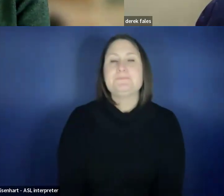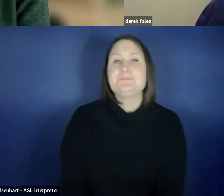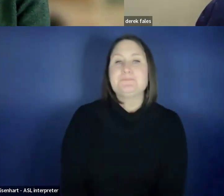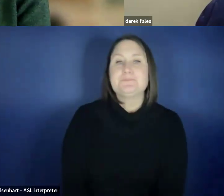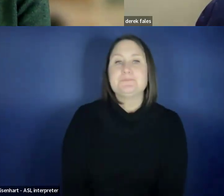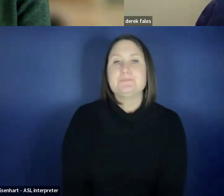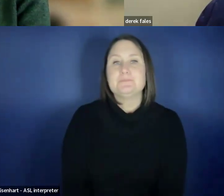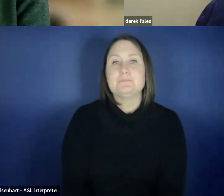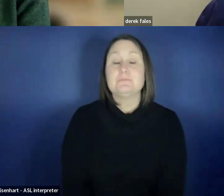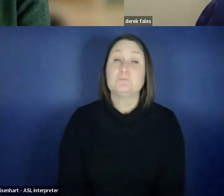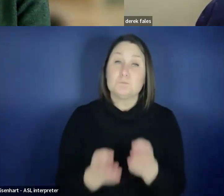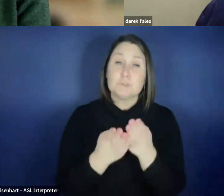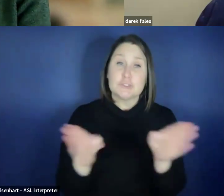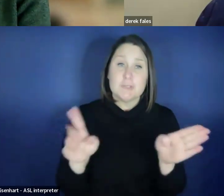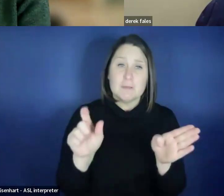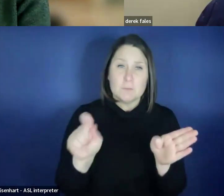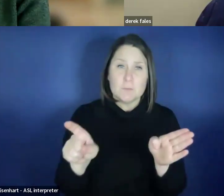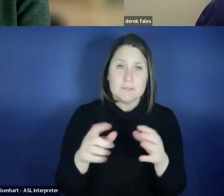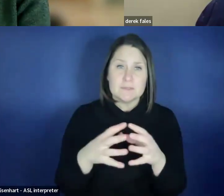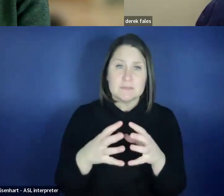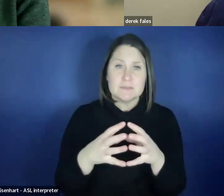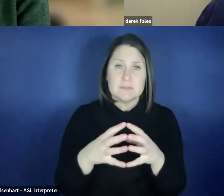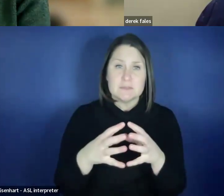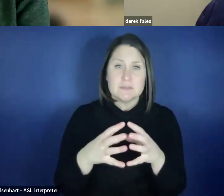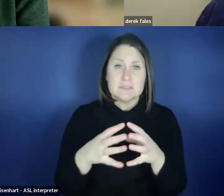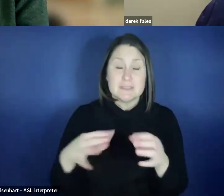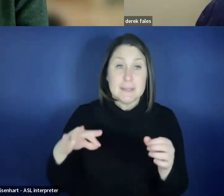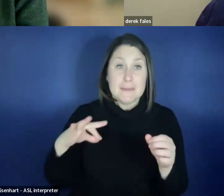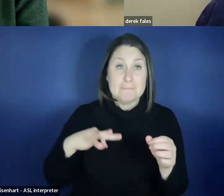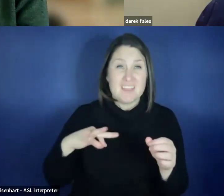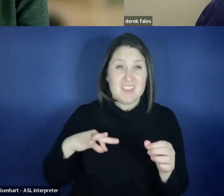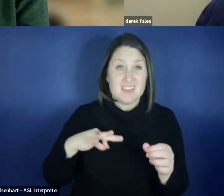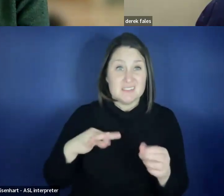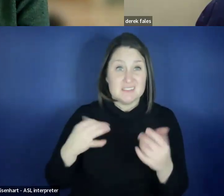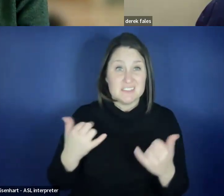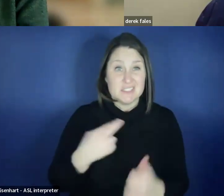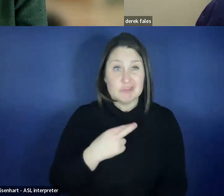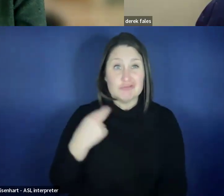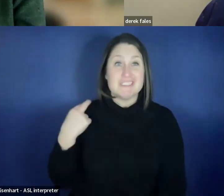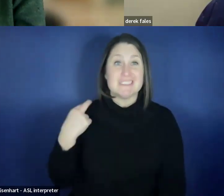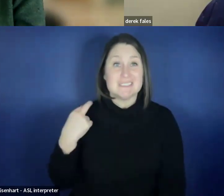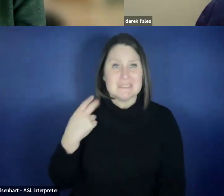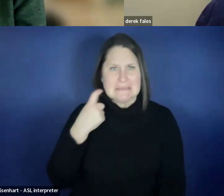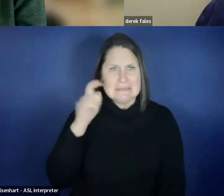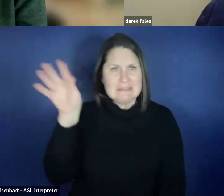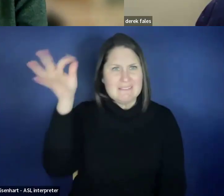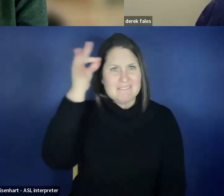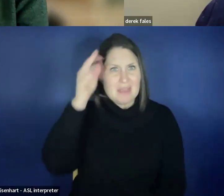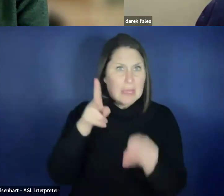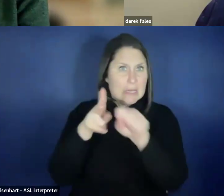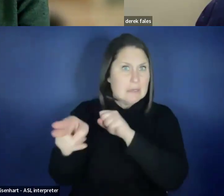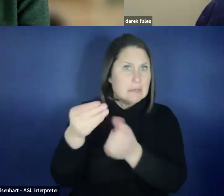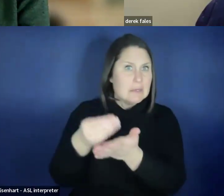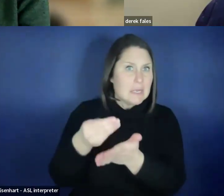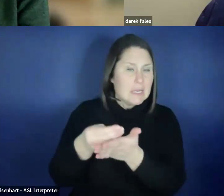There's a general question about is Maine at risk due to recent federal funding cuts, and if